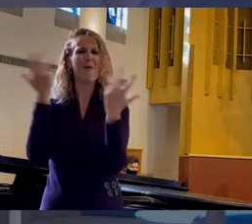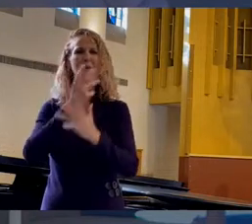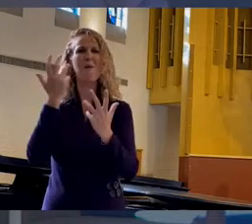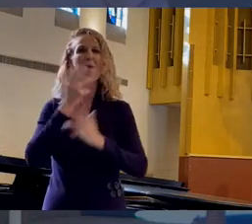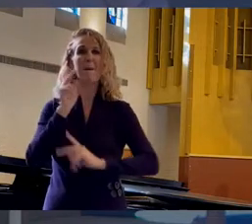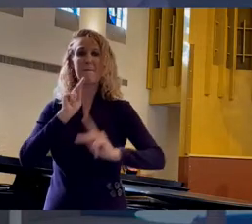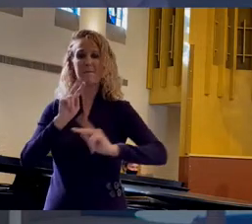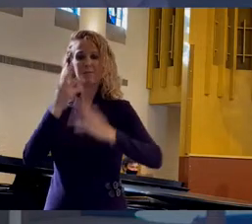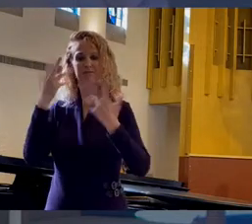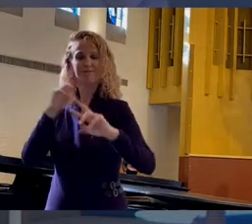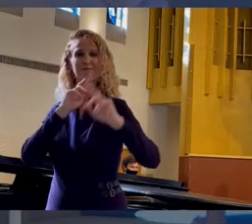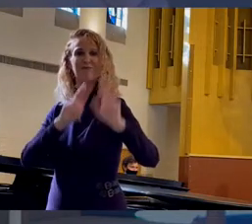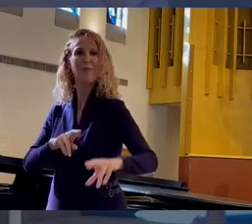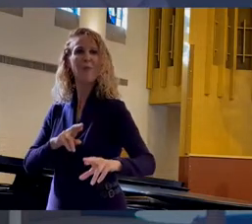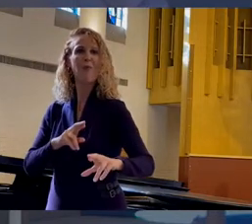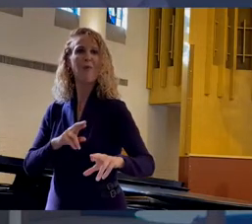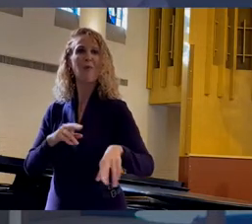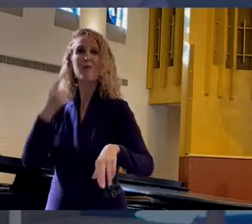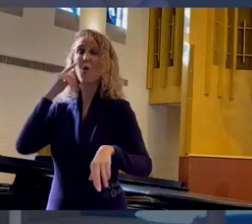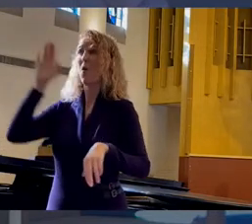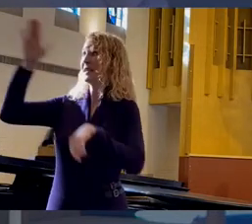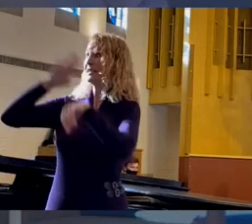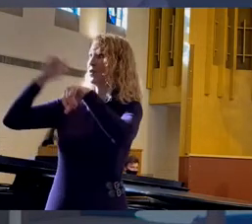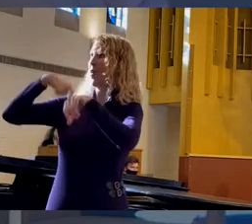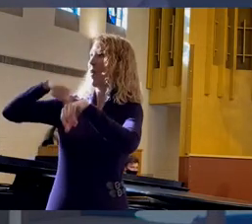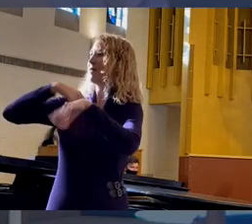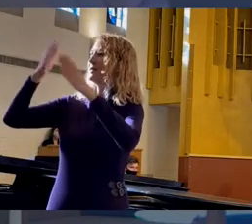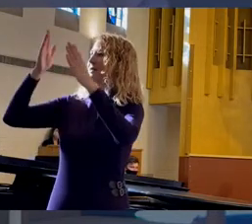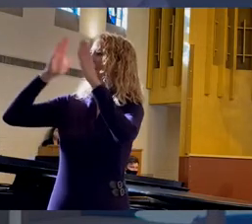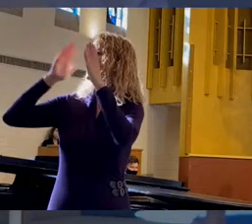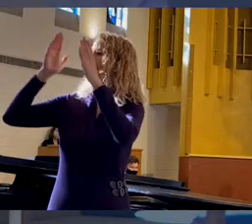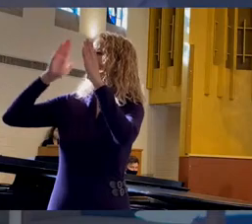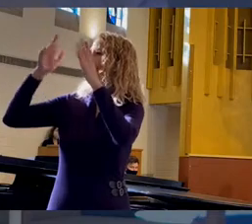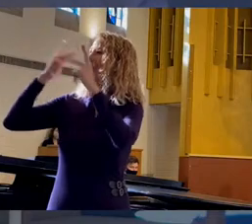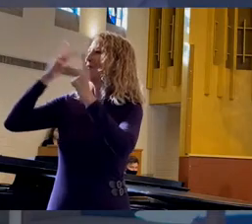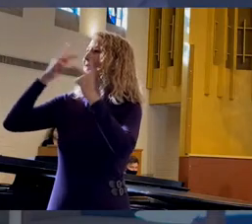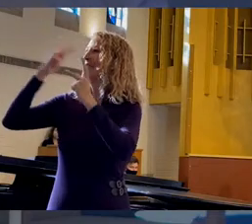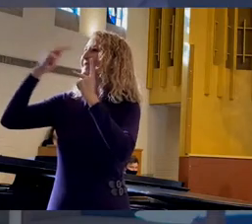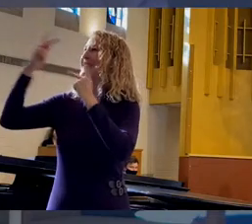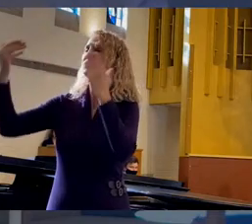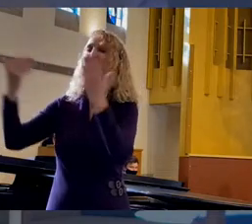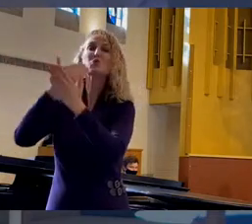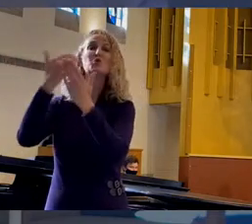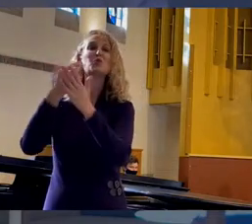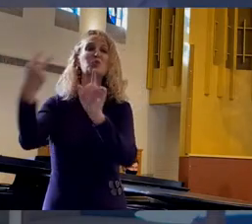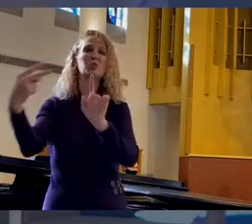of people who respond to God's call, and the beauty to see things anew.